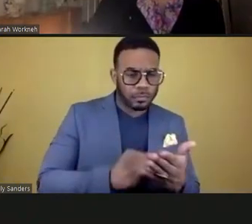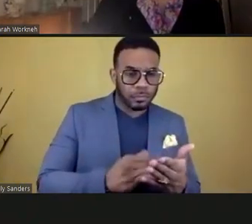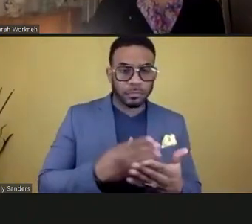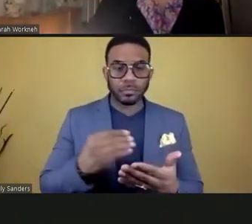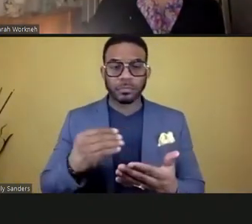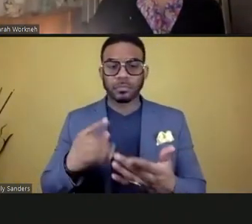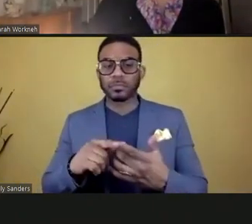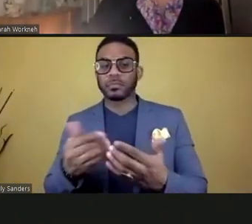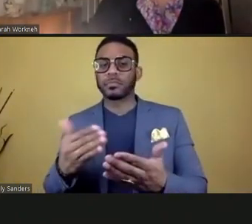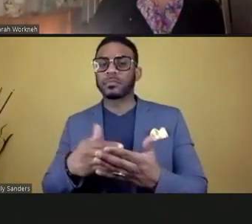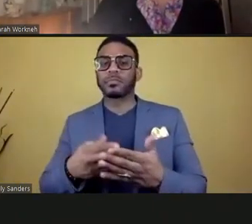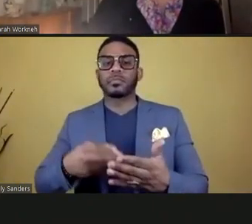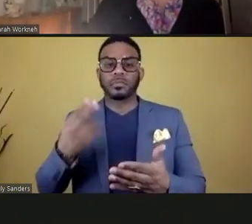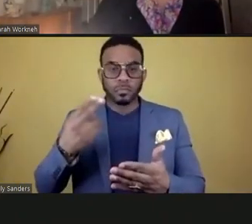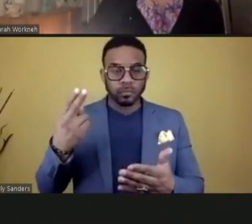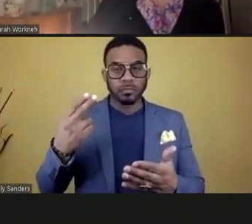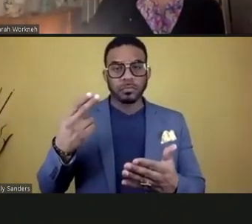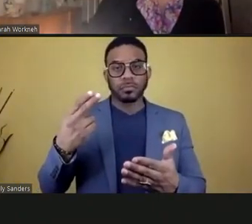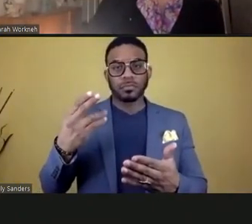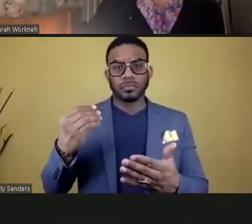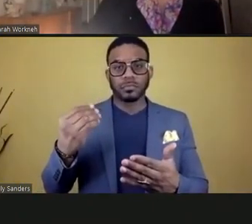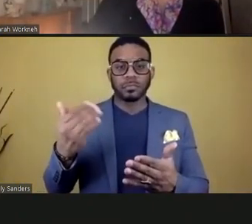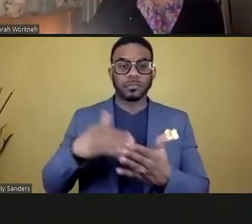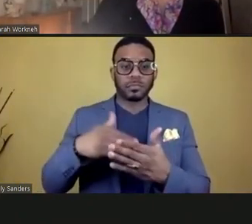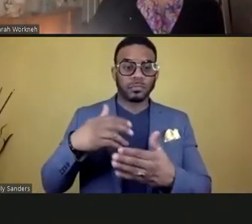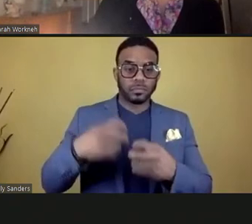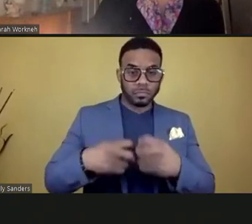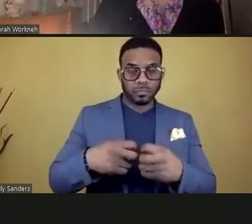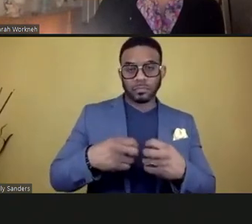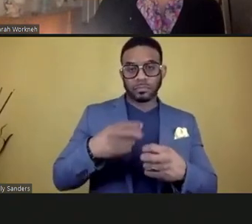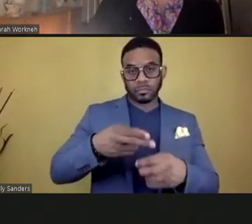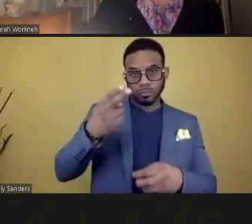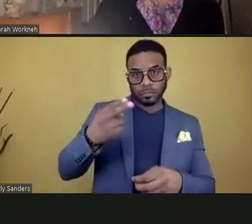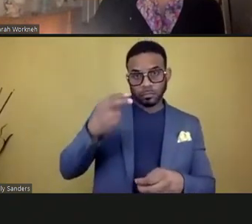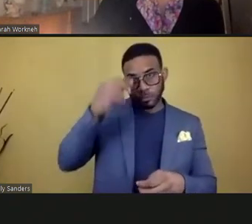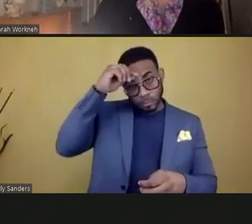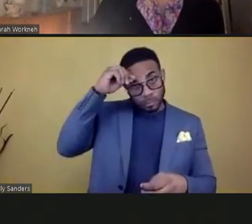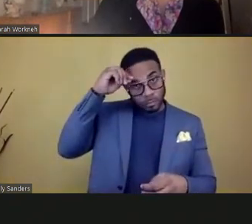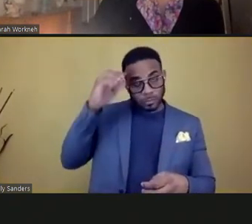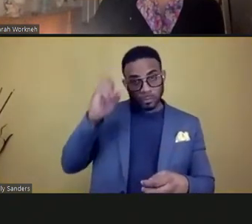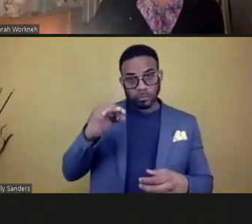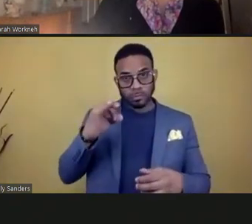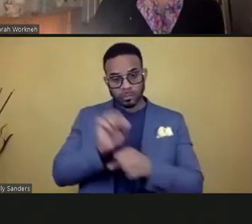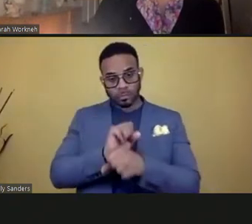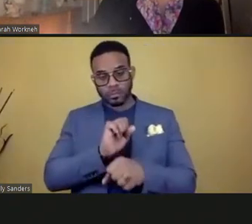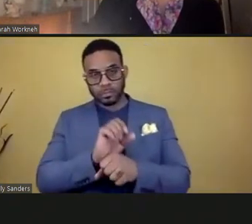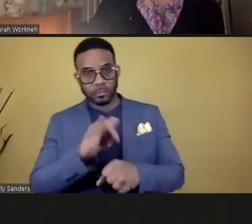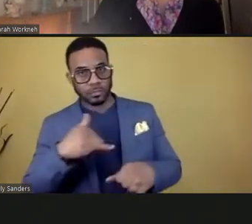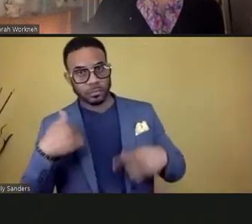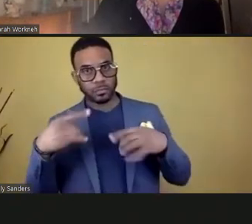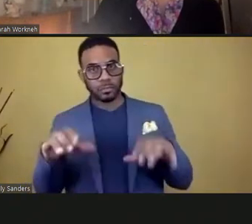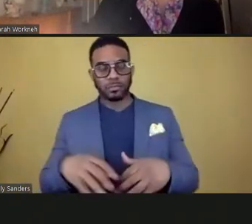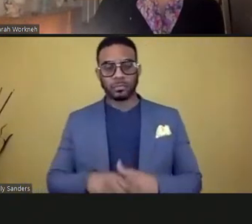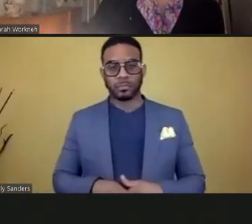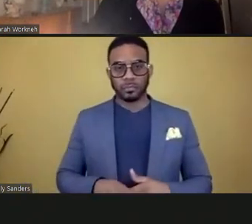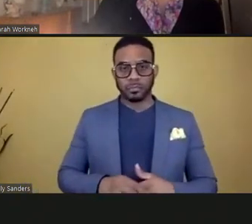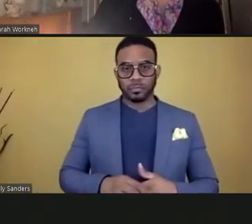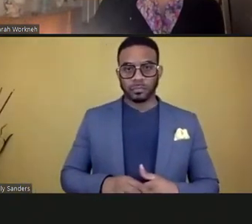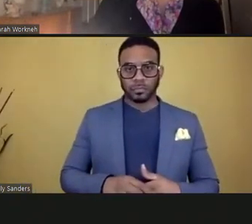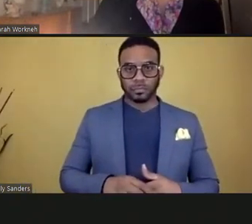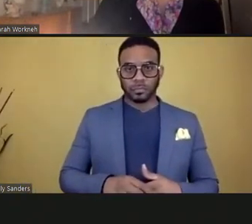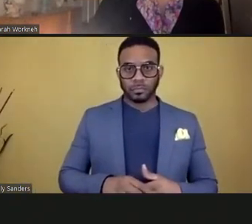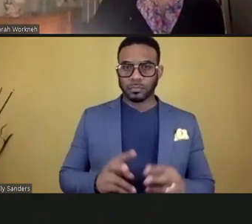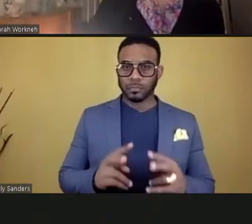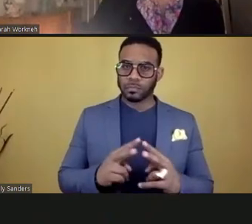to rehistoricize and reproblematize the histories of the work that we've been doing. A